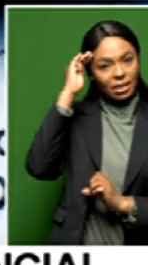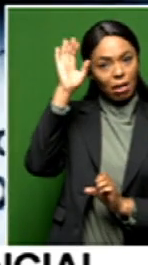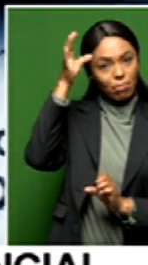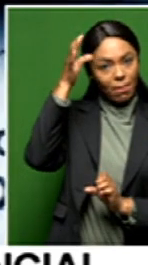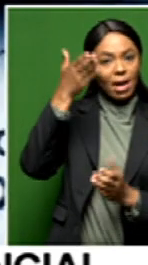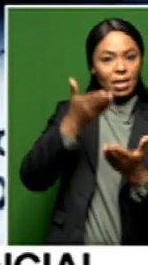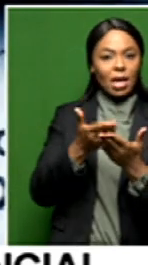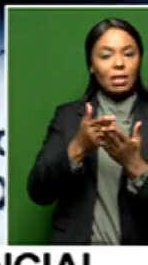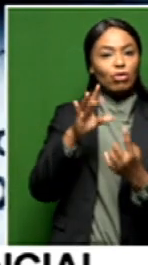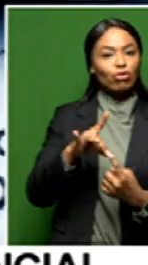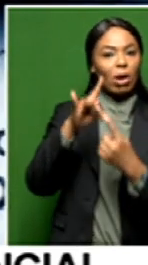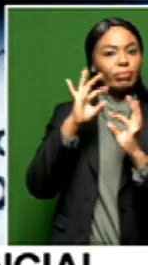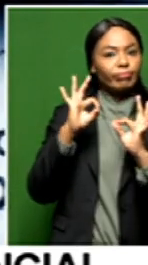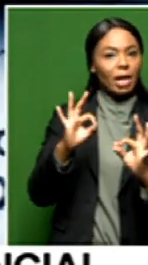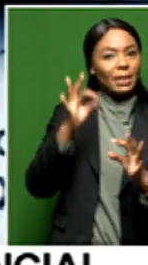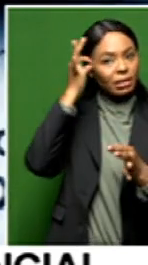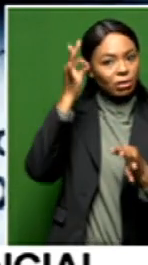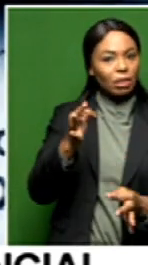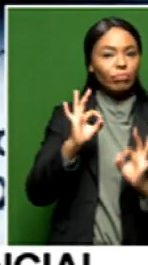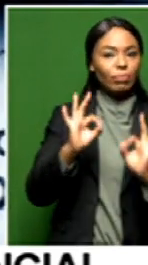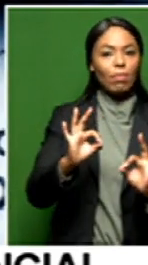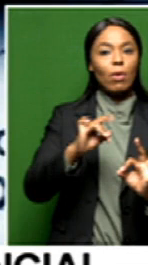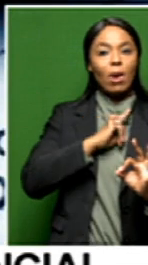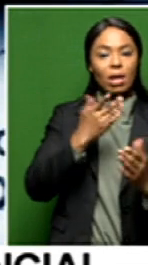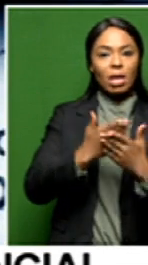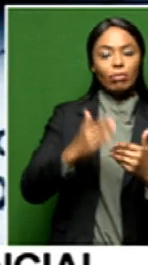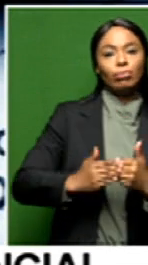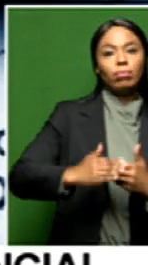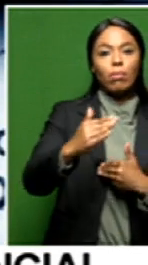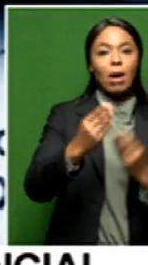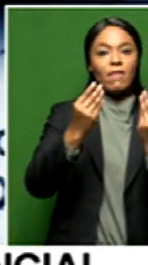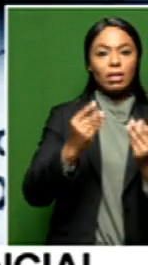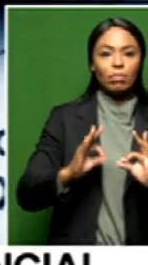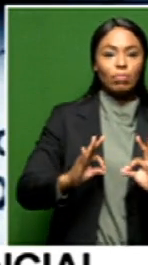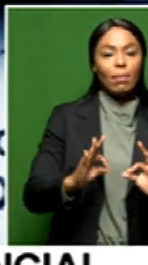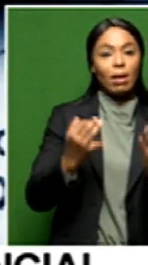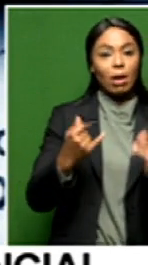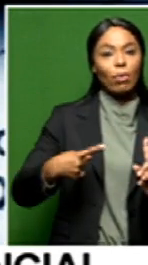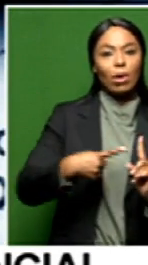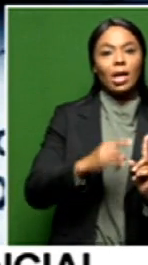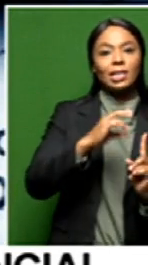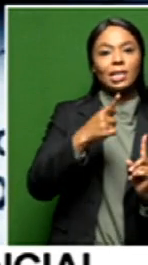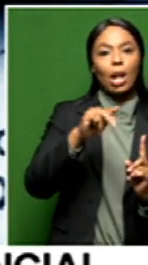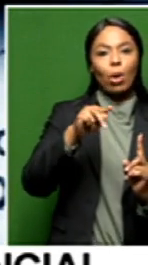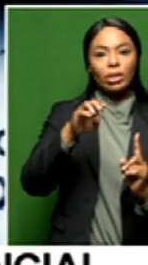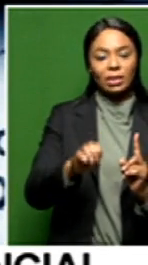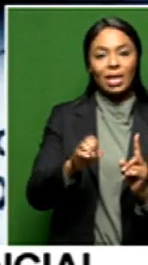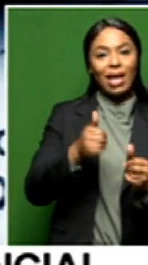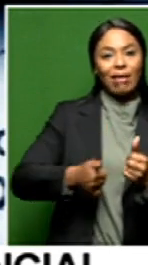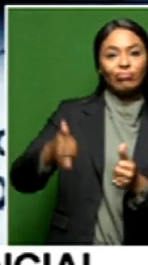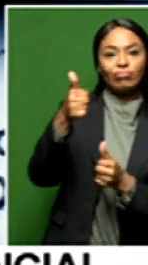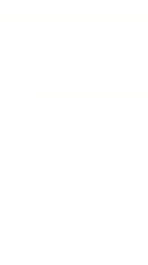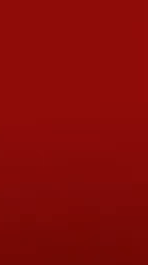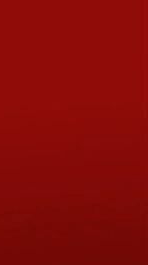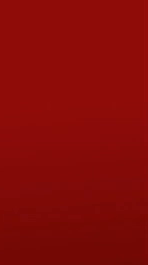right choices, which may have a long-term impact on your financial success. And we're now joined by Charlotte Nsubuga-Mukasa, the head of